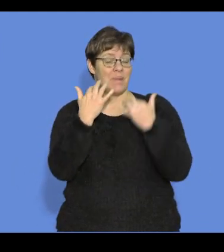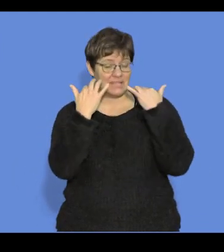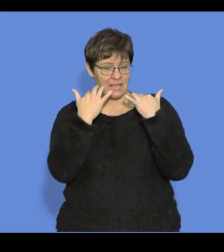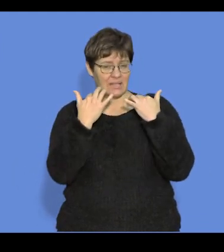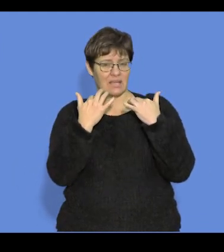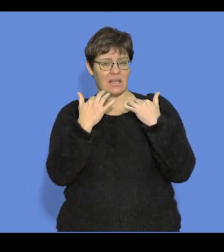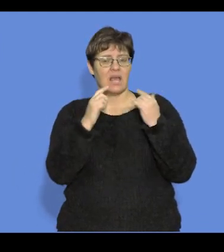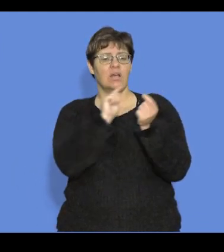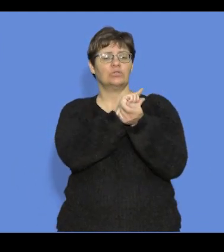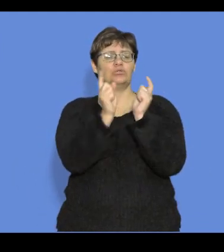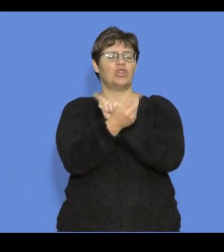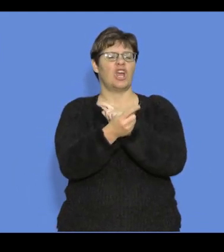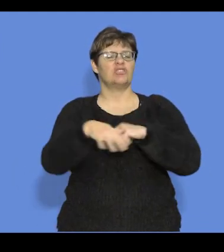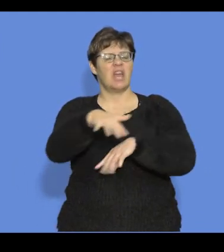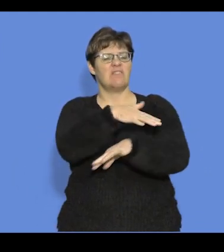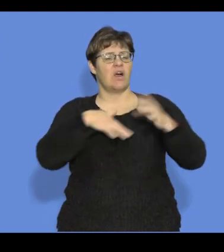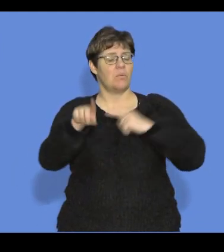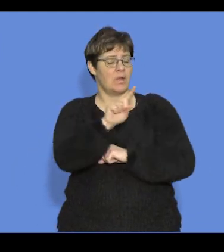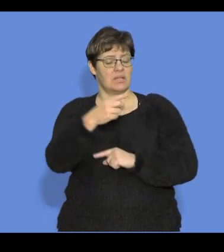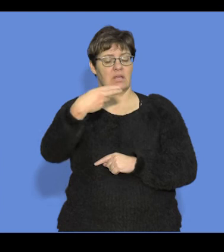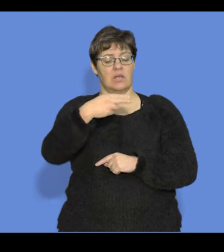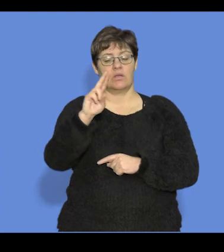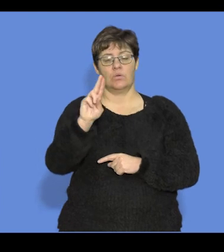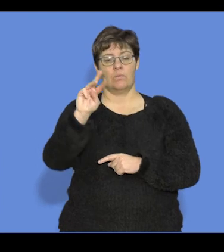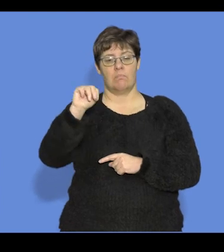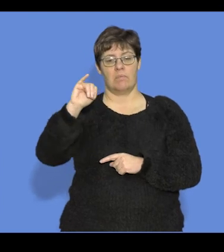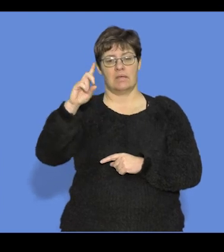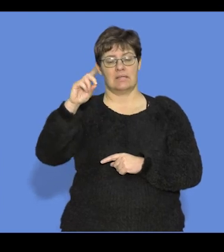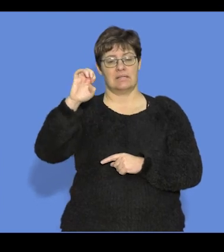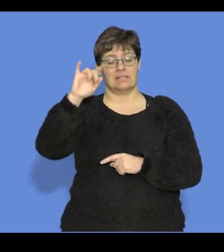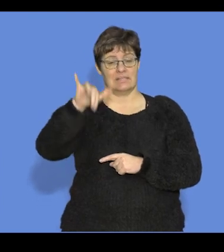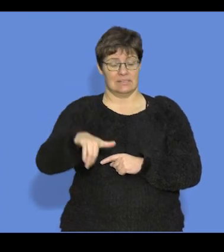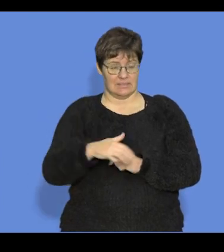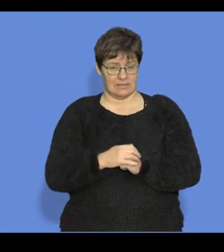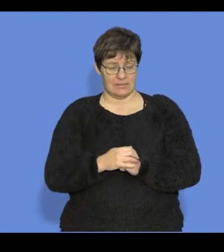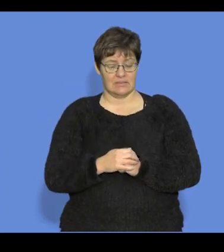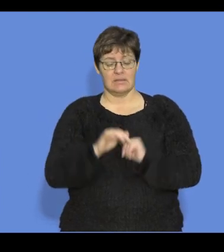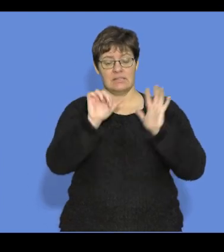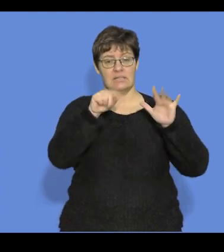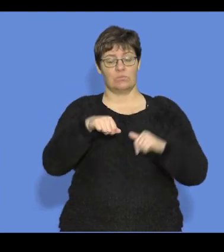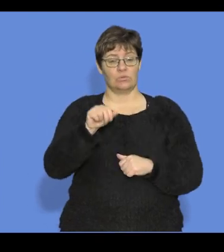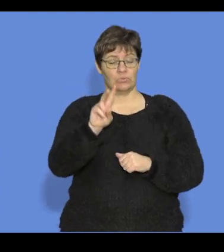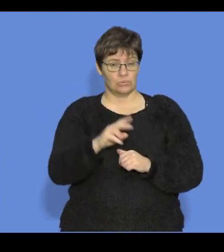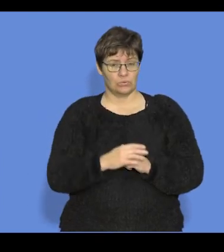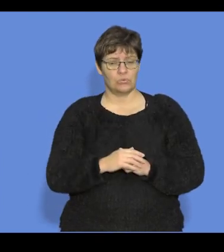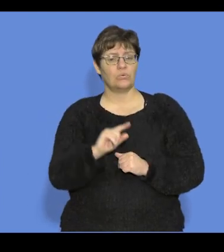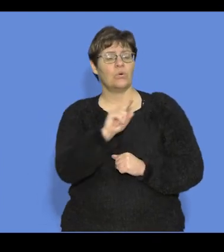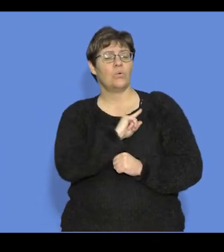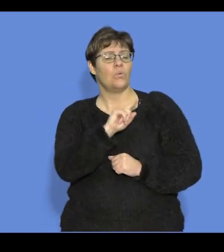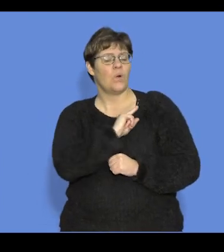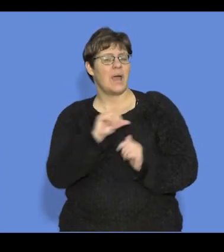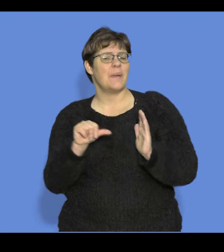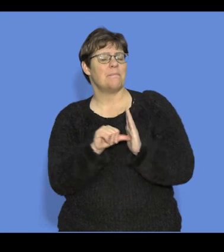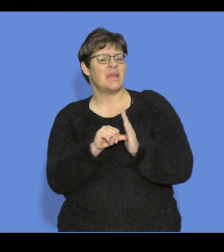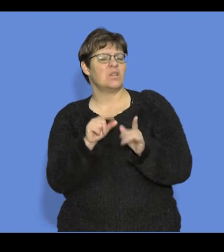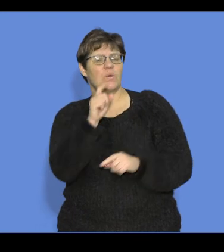environmental factor, which is humidity. Then the next question, 6.2, why is it better to use